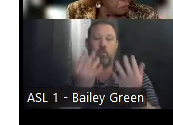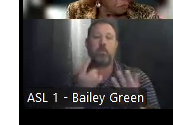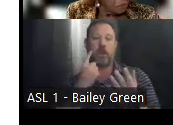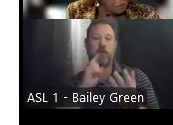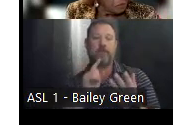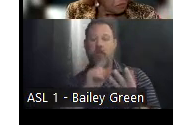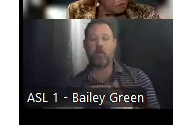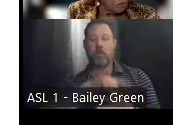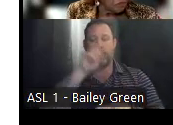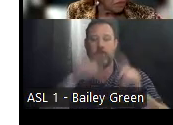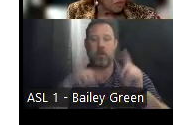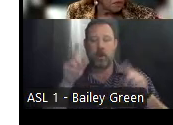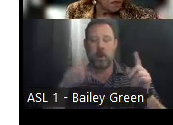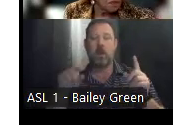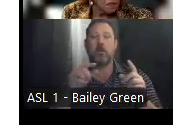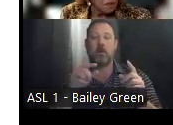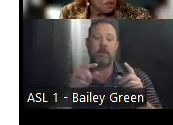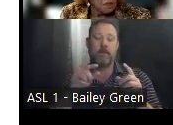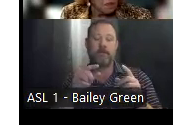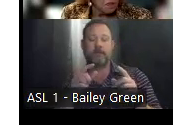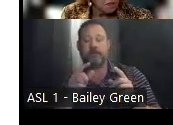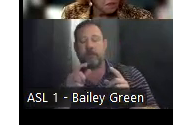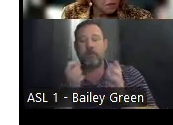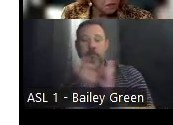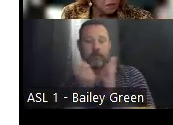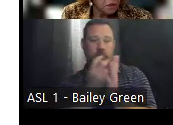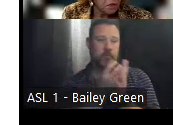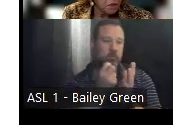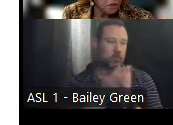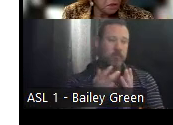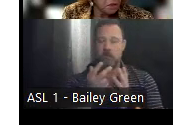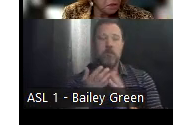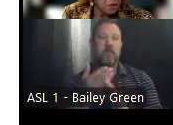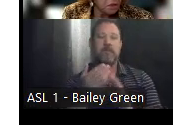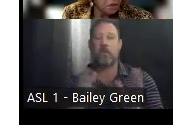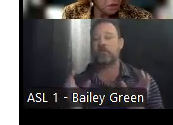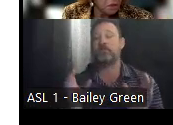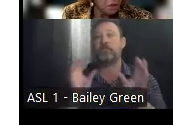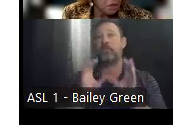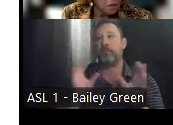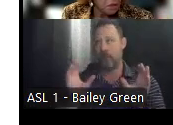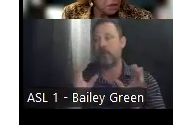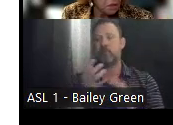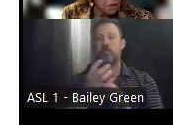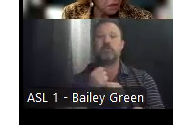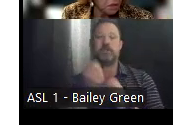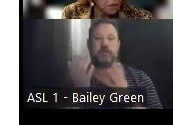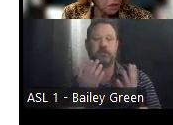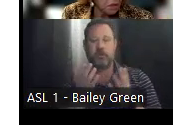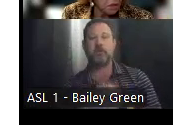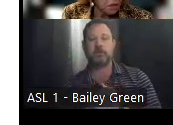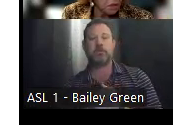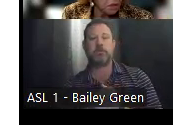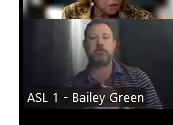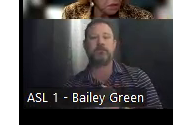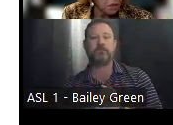a variety of hoops that they must jump through in order to get certified and get services going and approved at the state